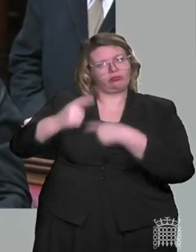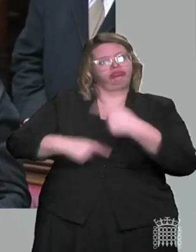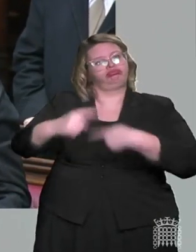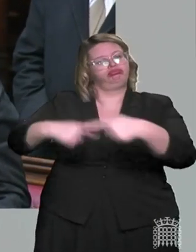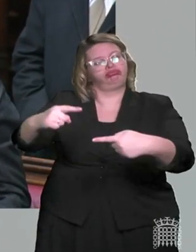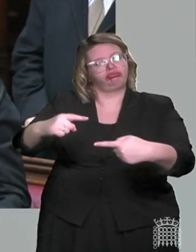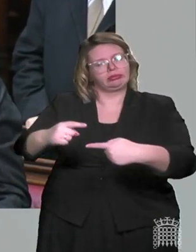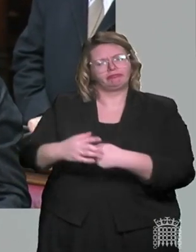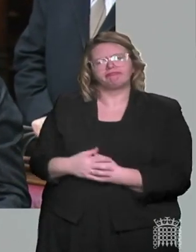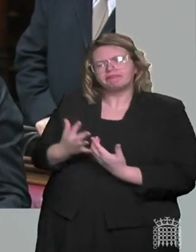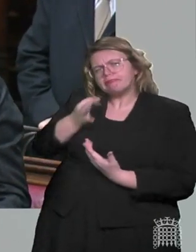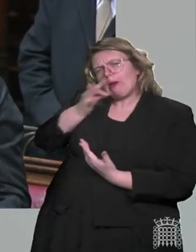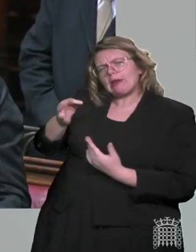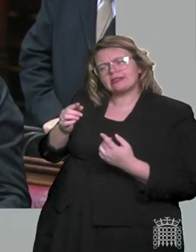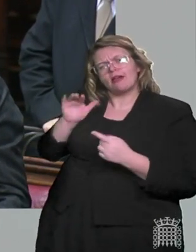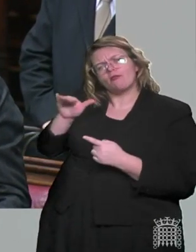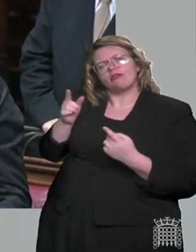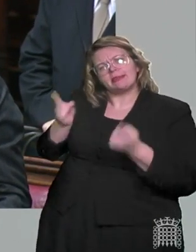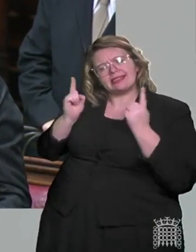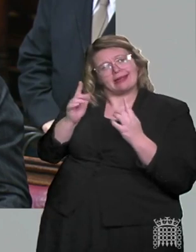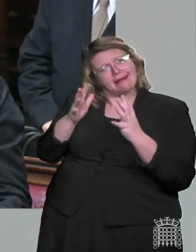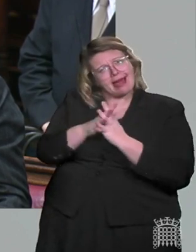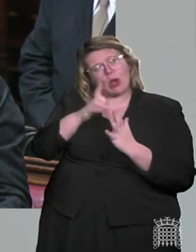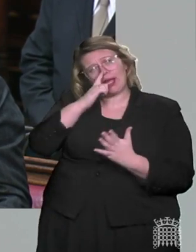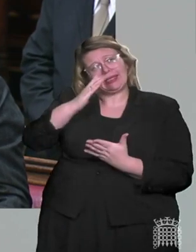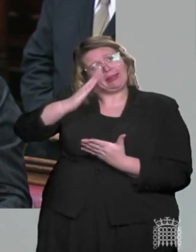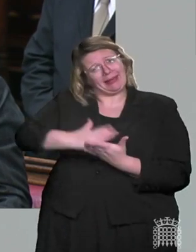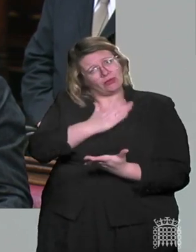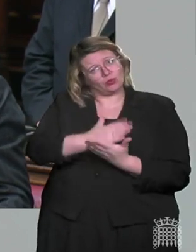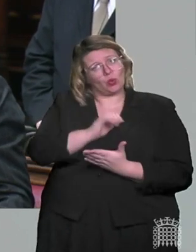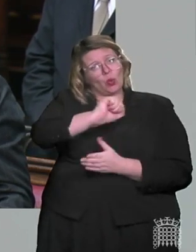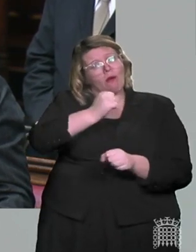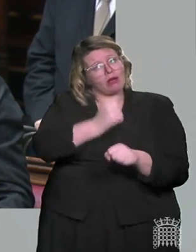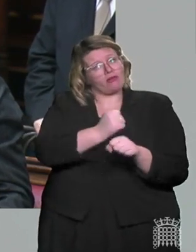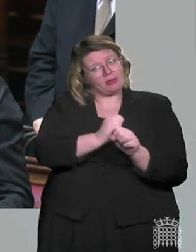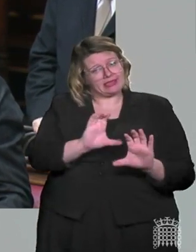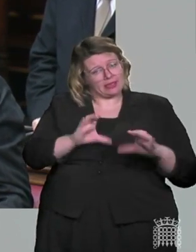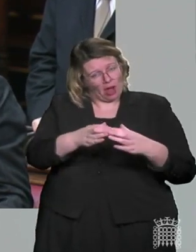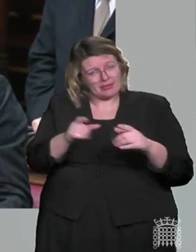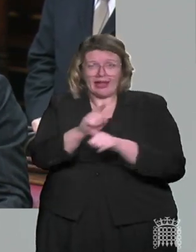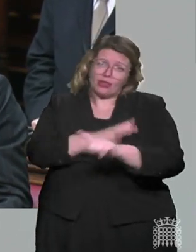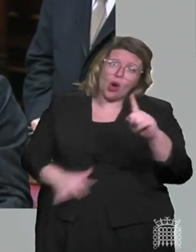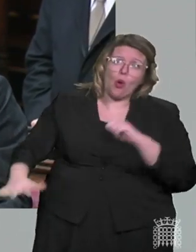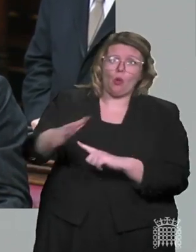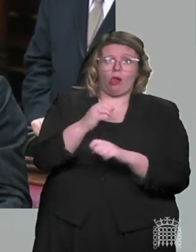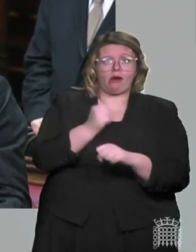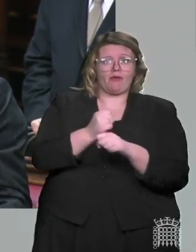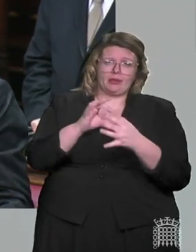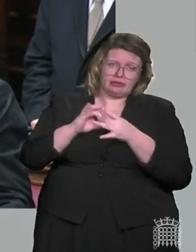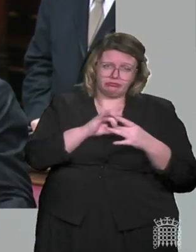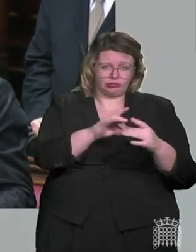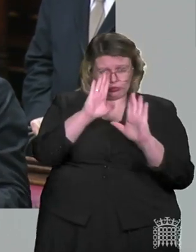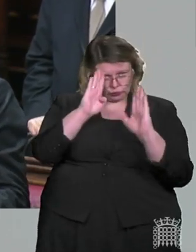what is the Foreign Secretary doing to ensure that the focus of his department and the whole government can remain on